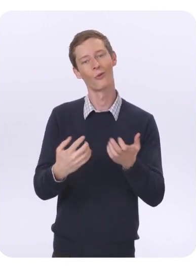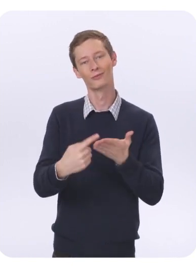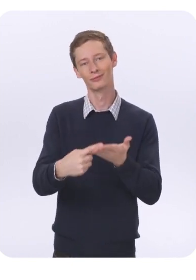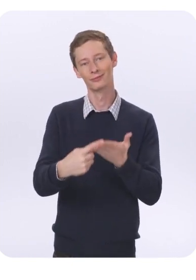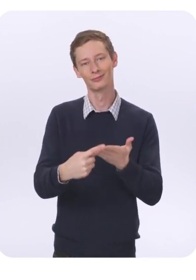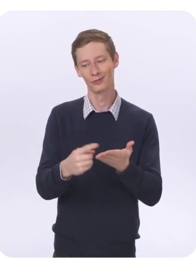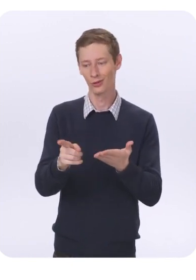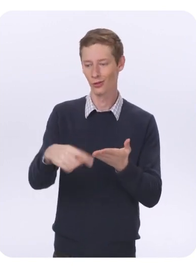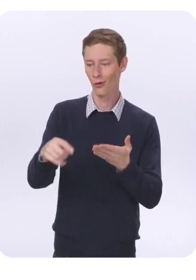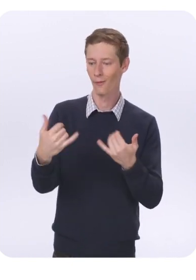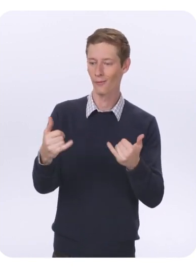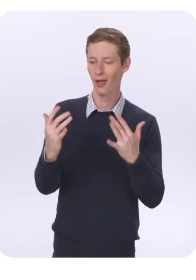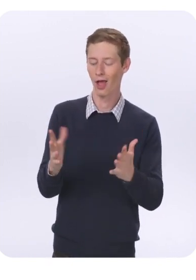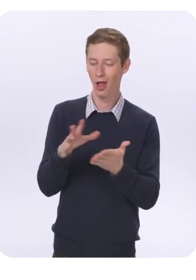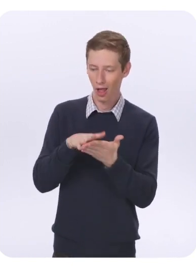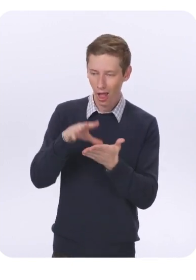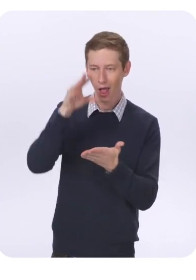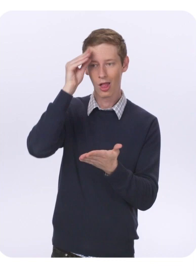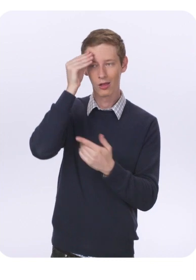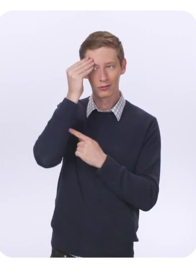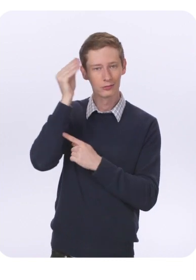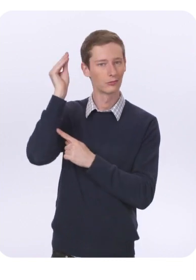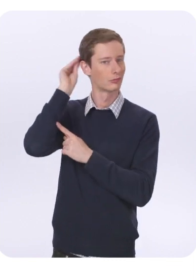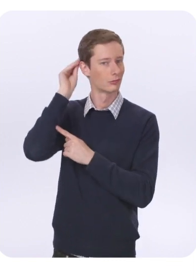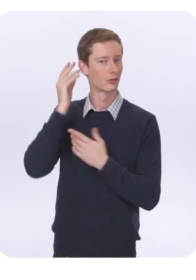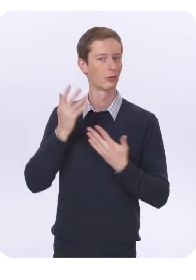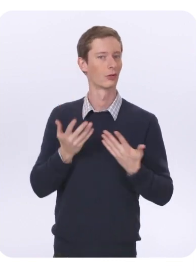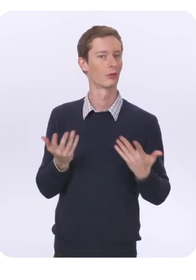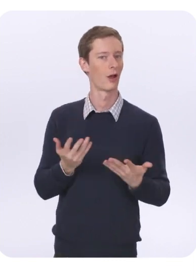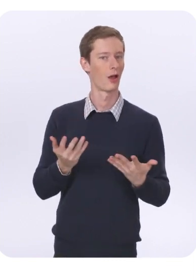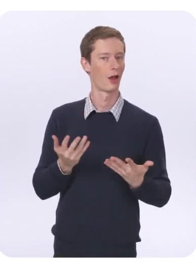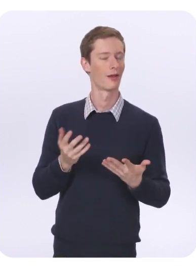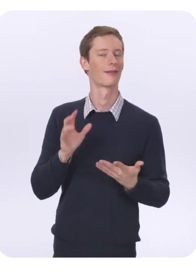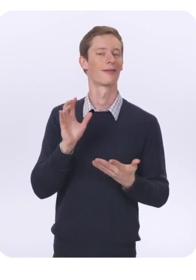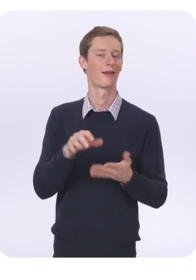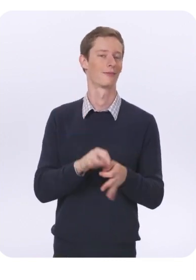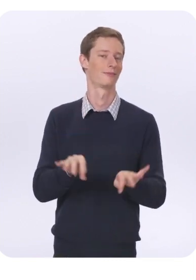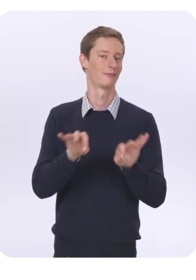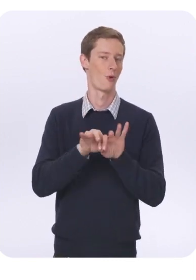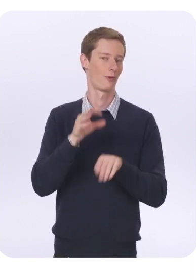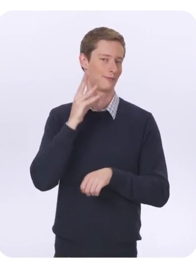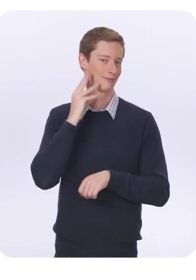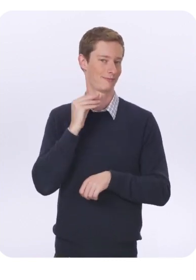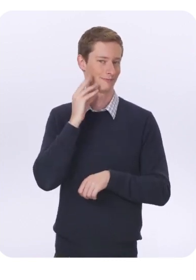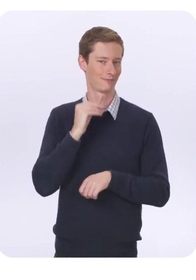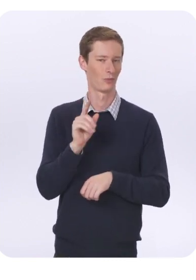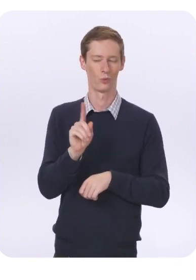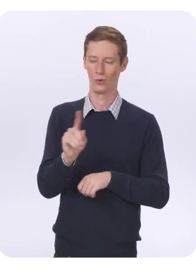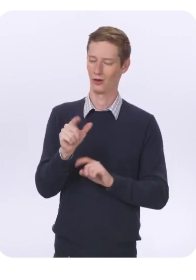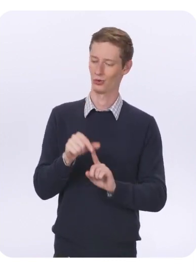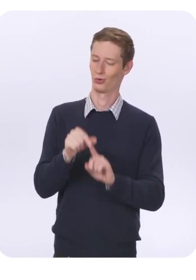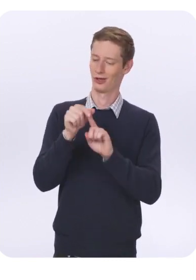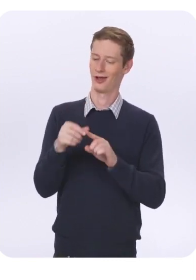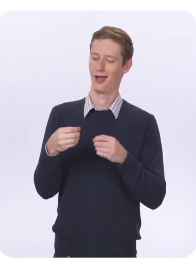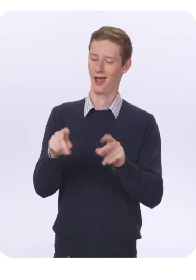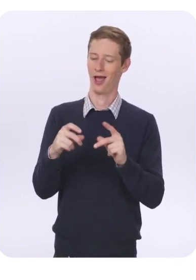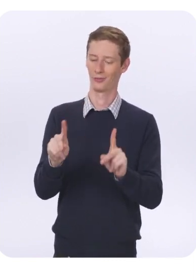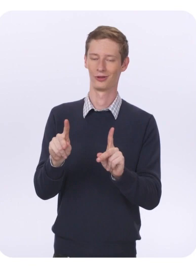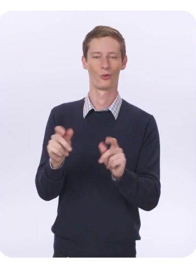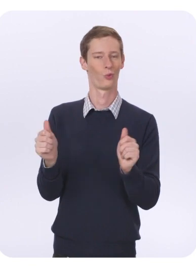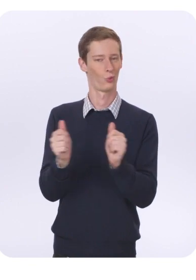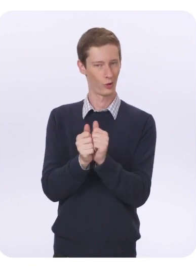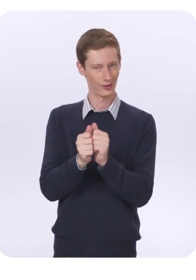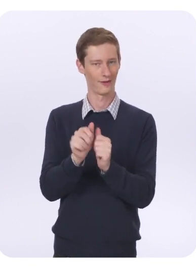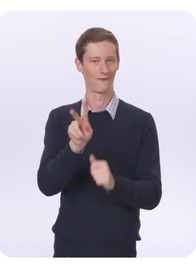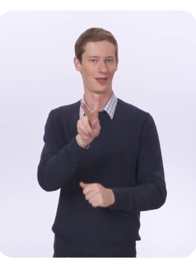the player will take away from it. The key aspects of the experience and where we see the unique opportunities of telling this story in